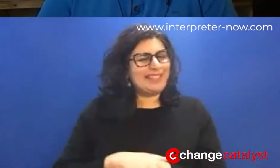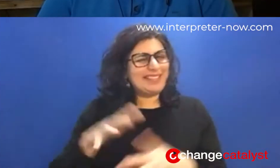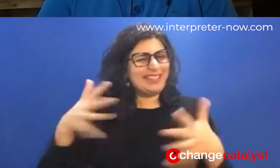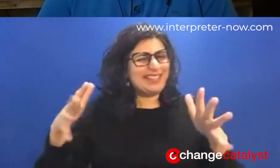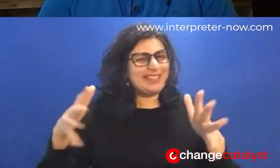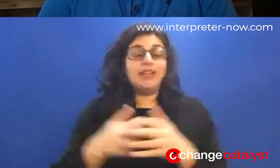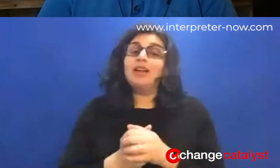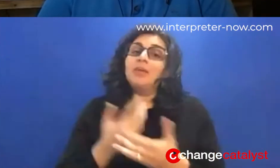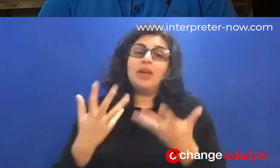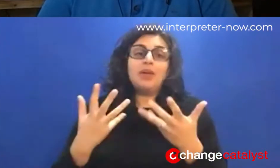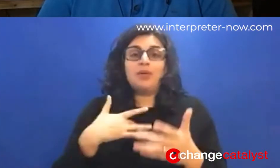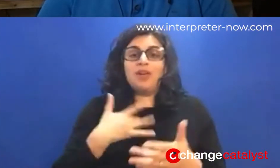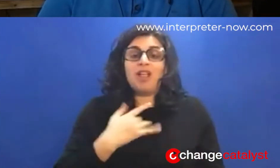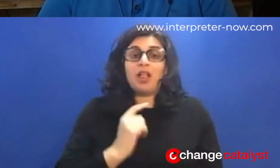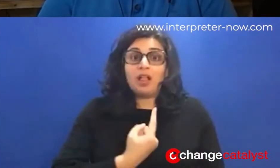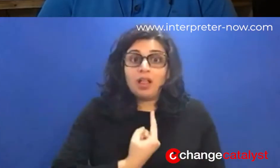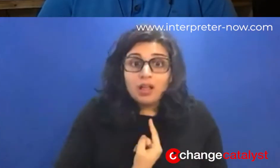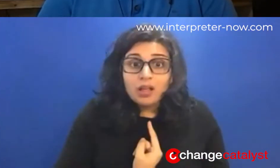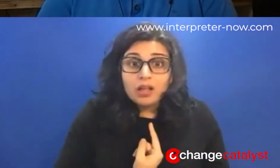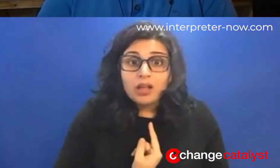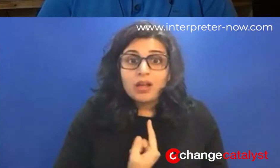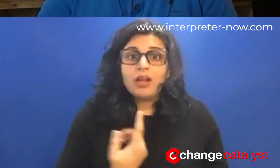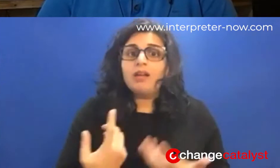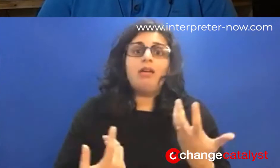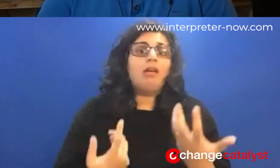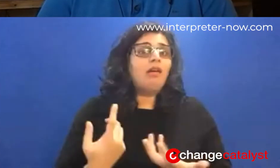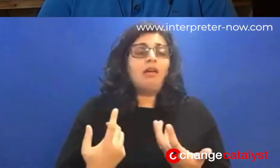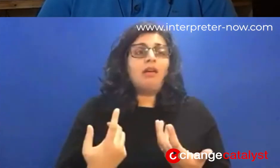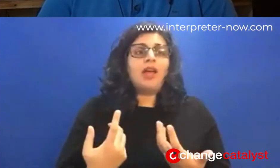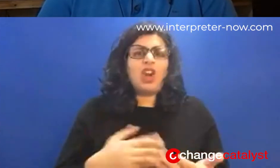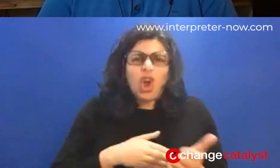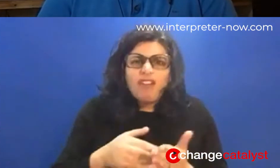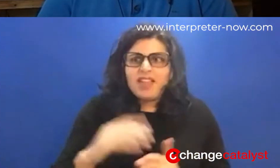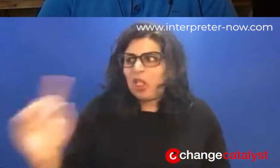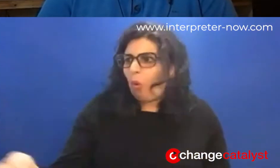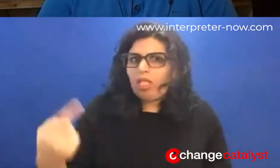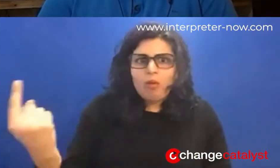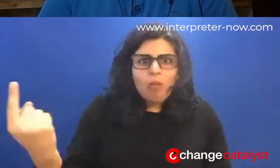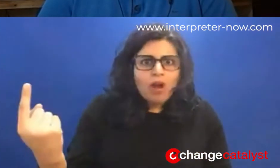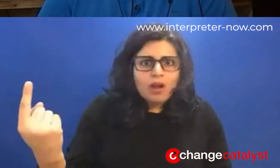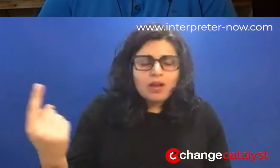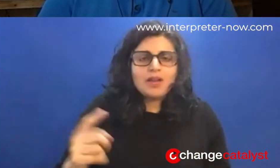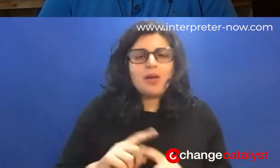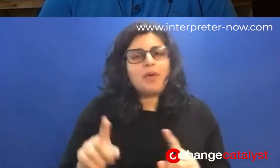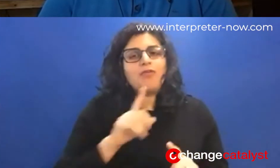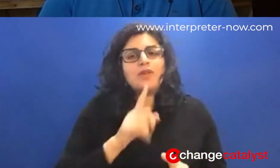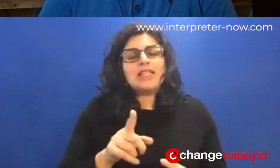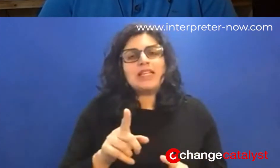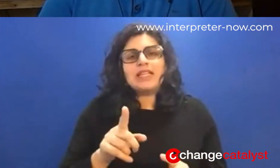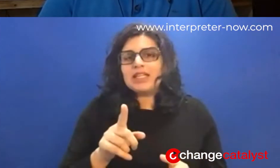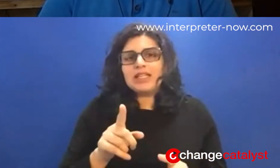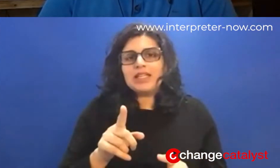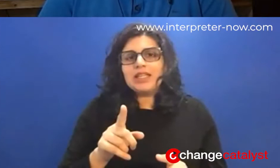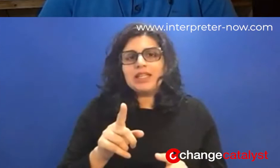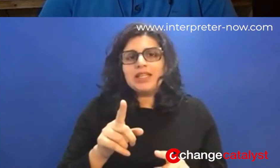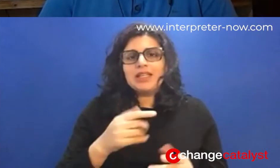might feel alone and the only in many situations, the truth is we're always supported, even when we're in